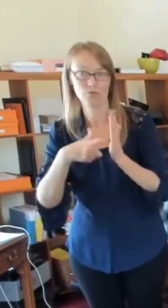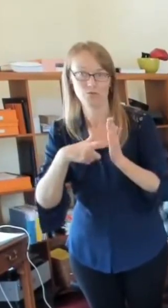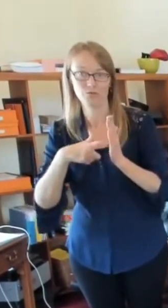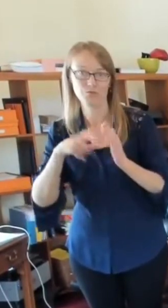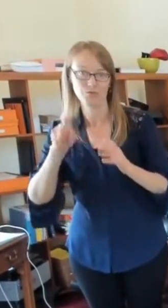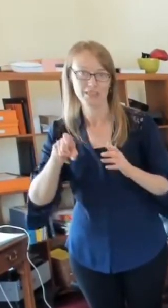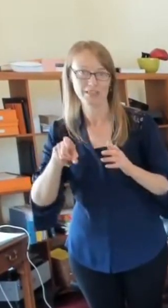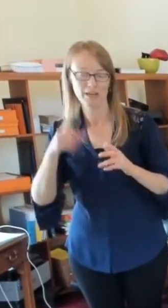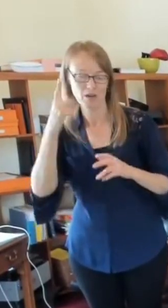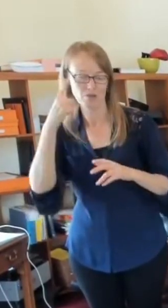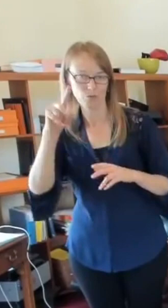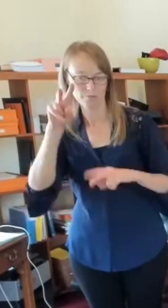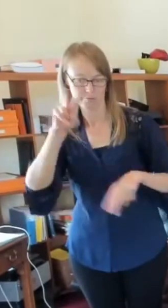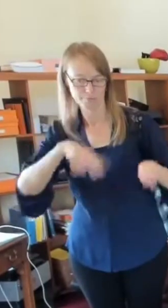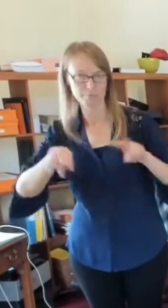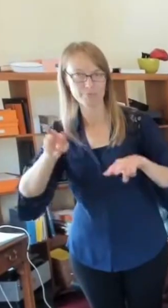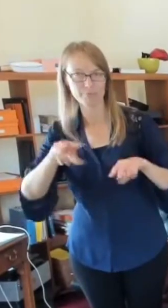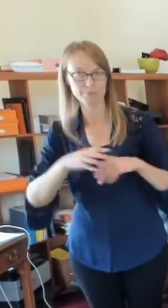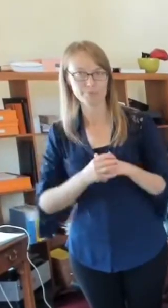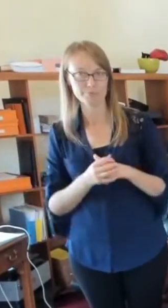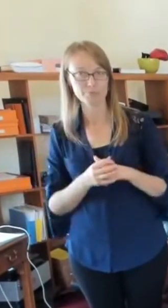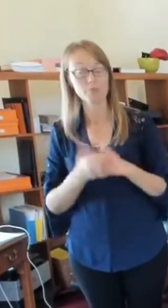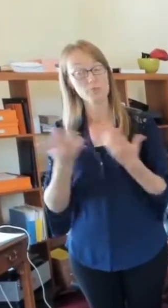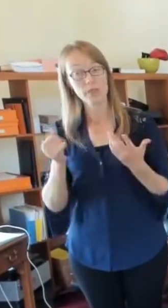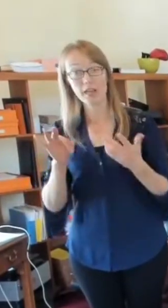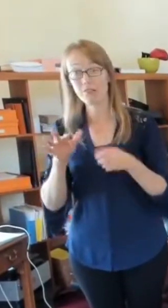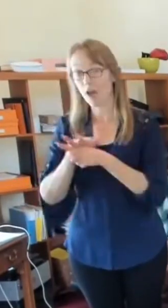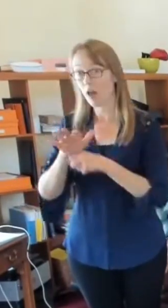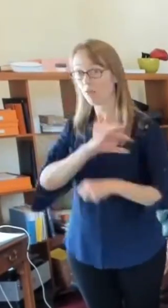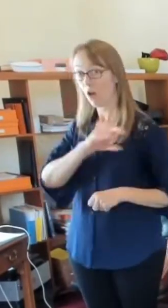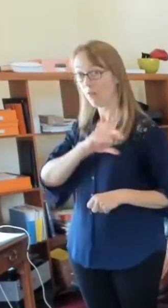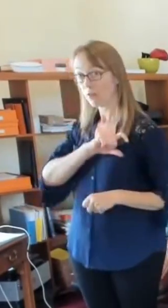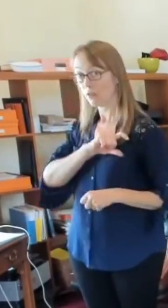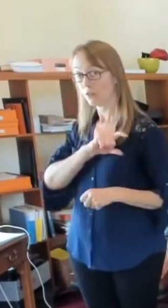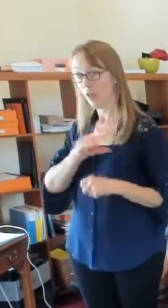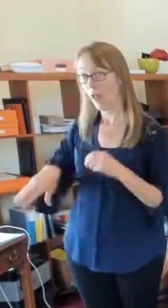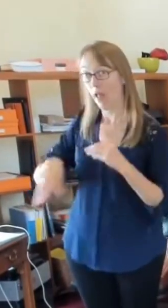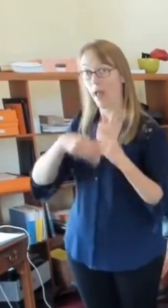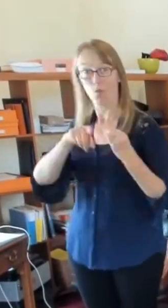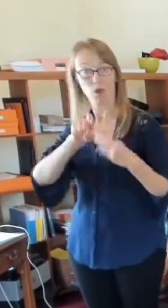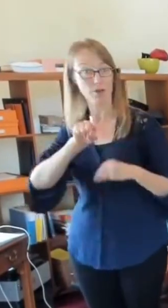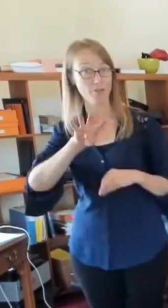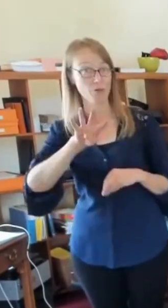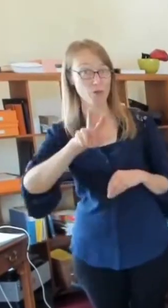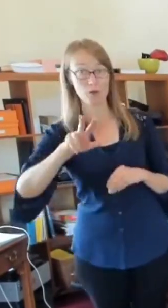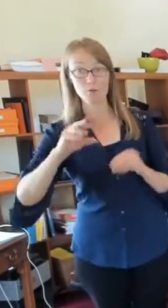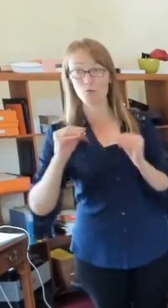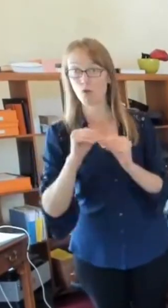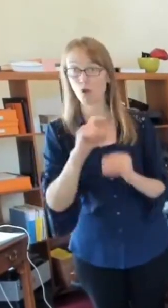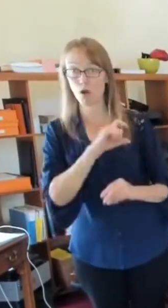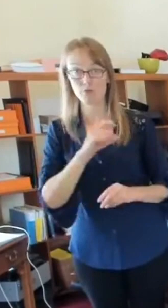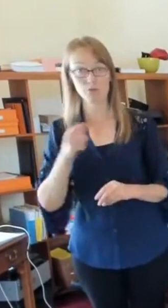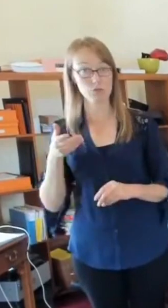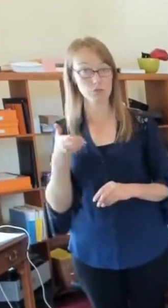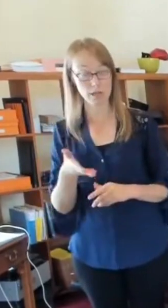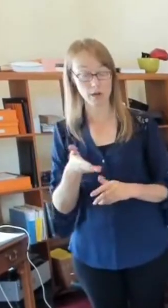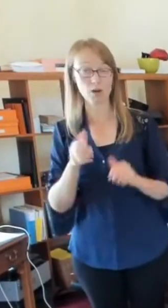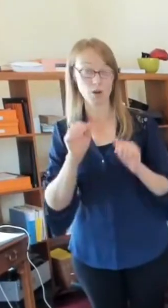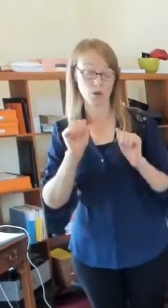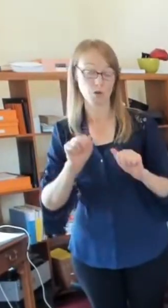and you know, that would make a difference. If you had another 143 more officers, it would certainly make a difference on the enforcement